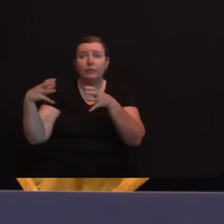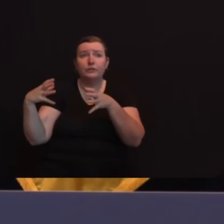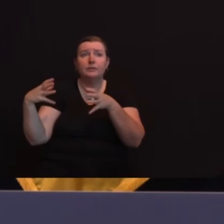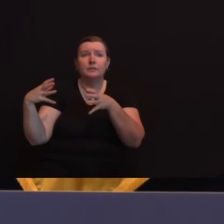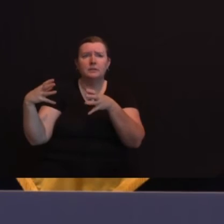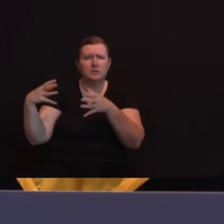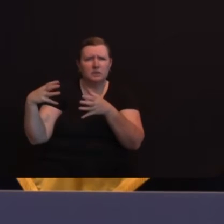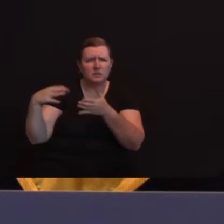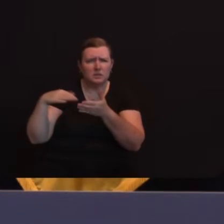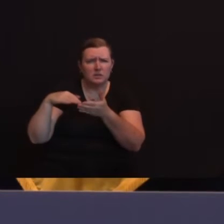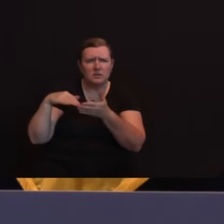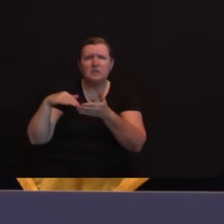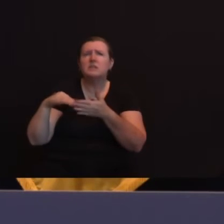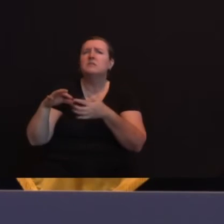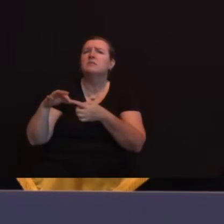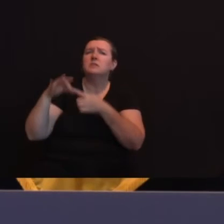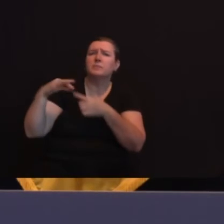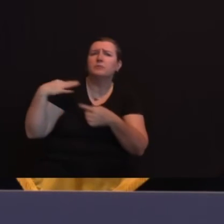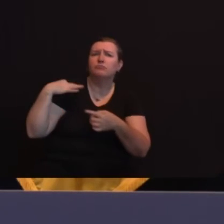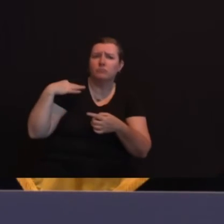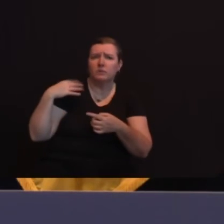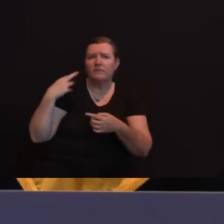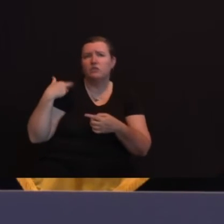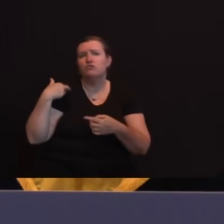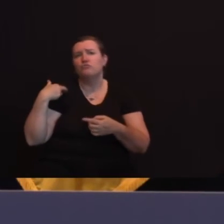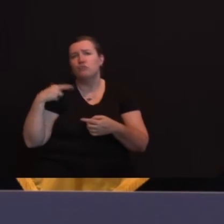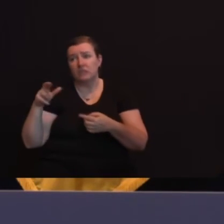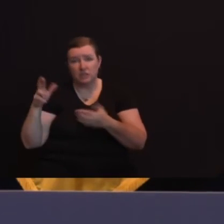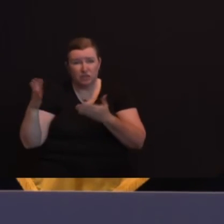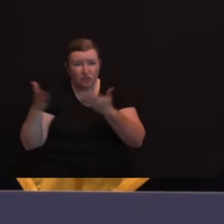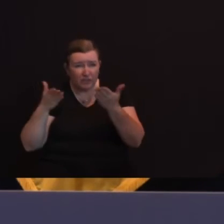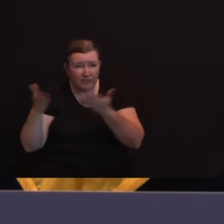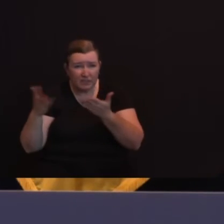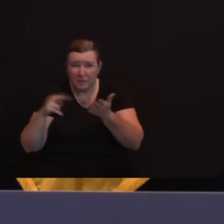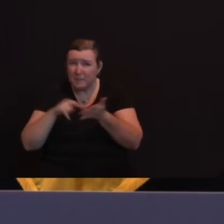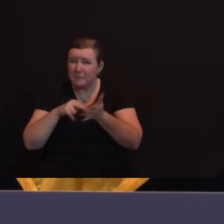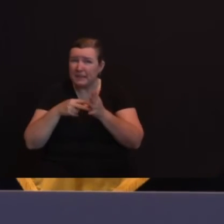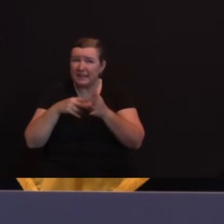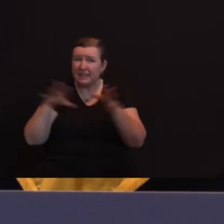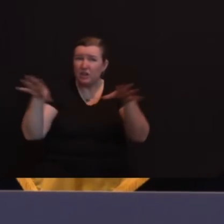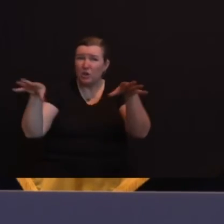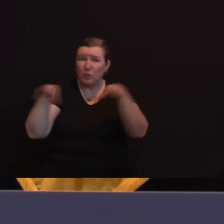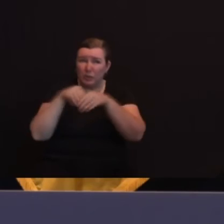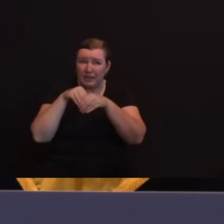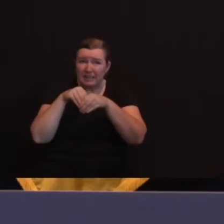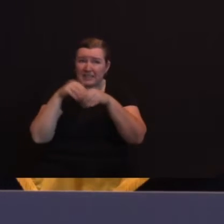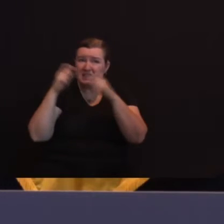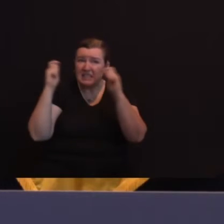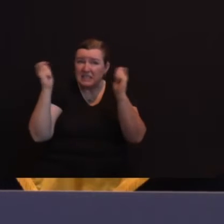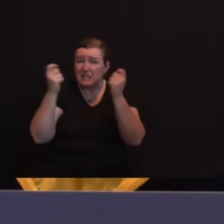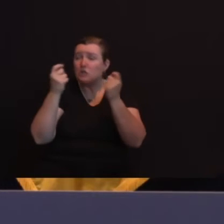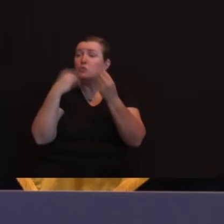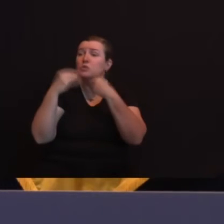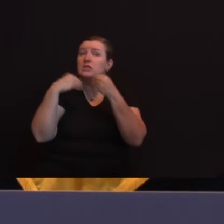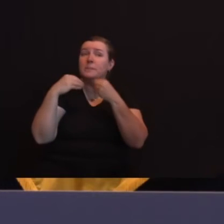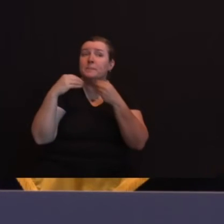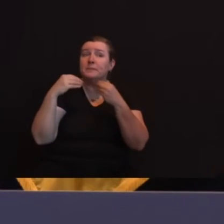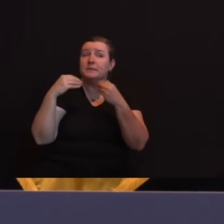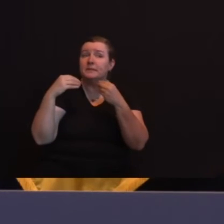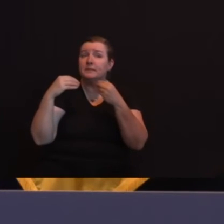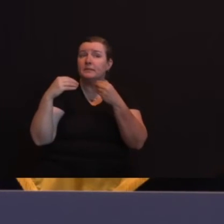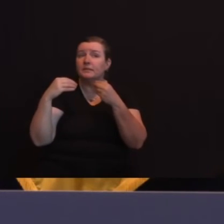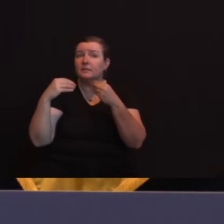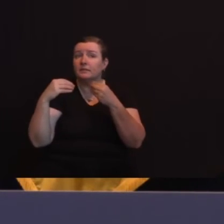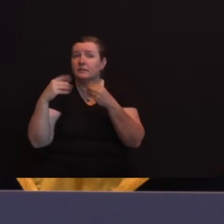also include wedding receptions, not just the wedding, but the reception itself. And a question on testing. We don't have numbers